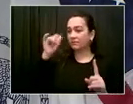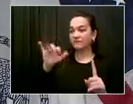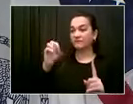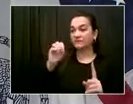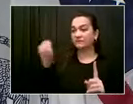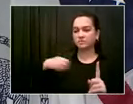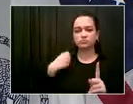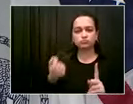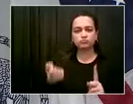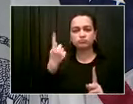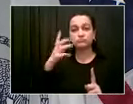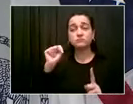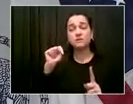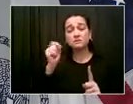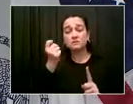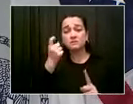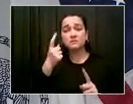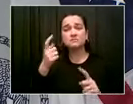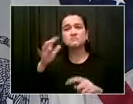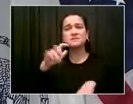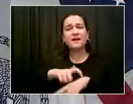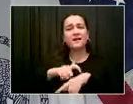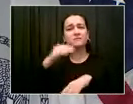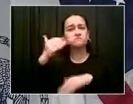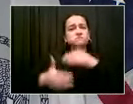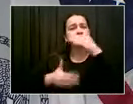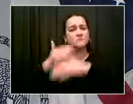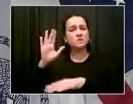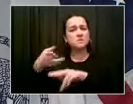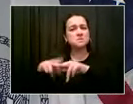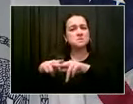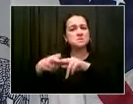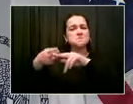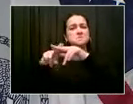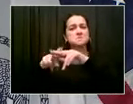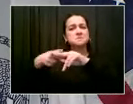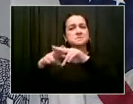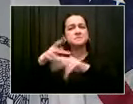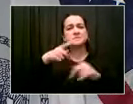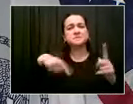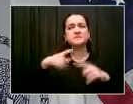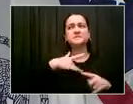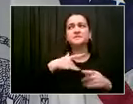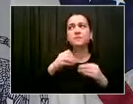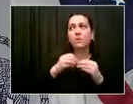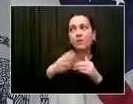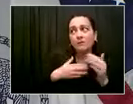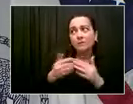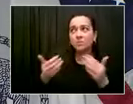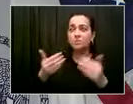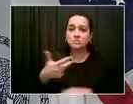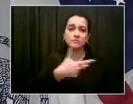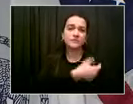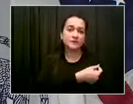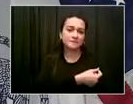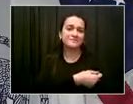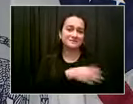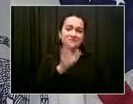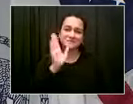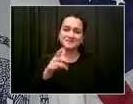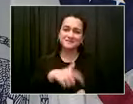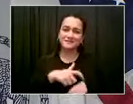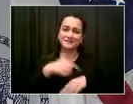communities, because that's, you know, that's one of the crucial pieces that works everywhere. Just more convenience, more answers to